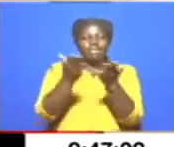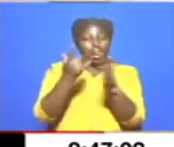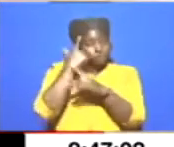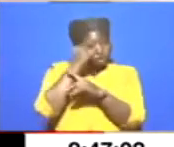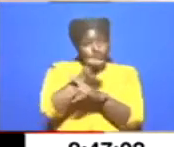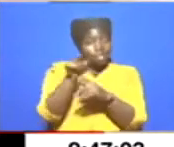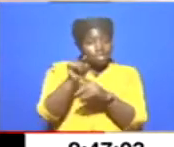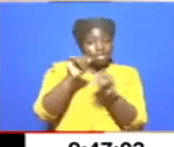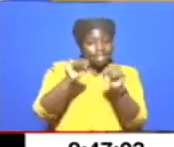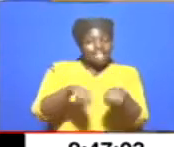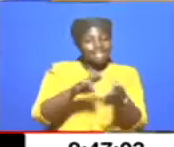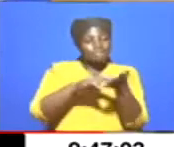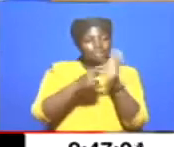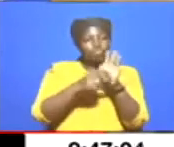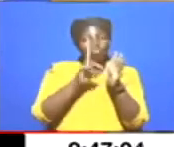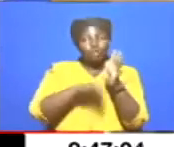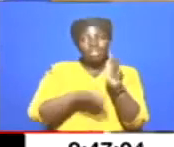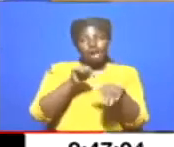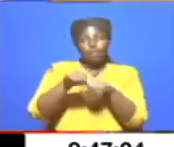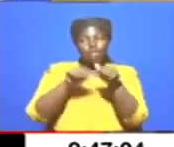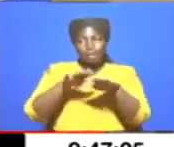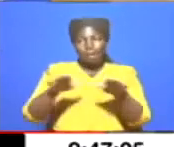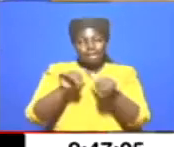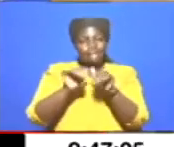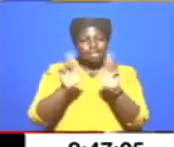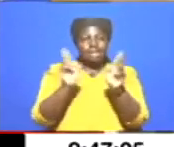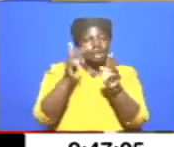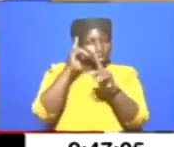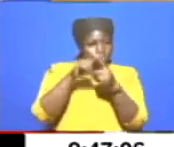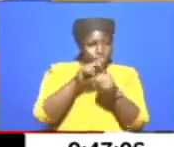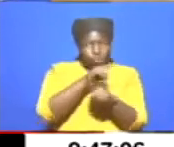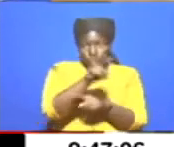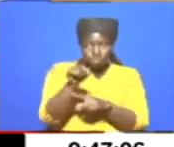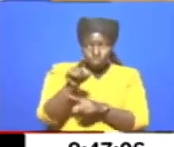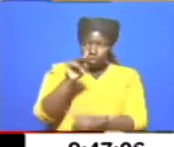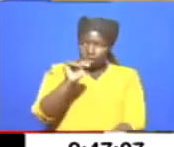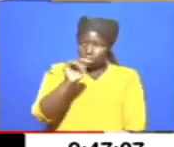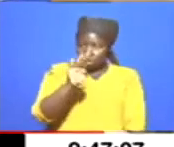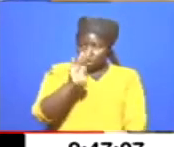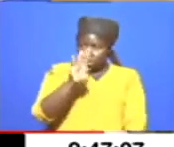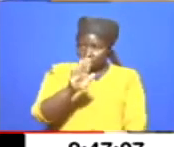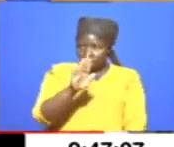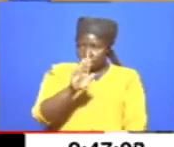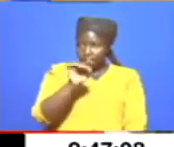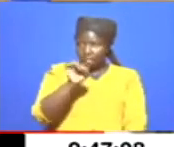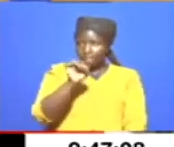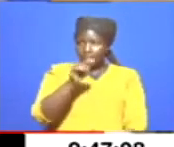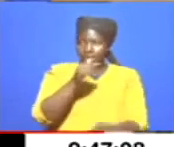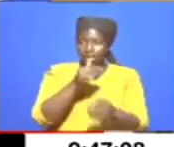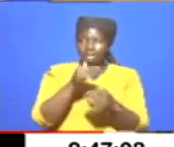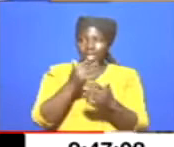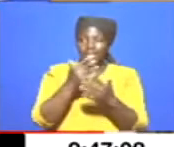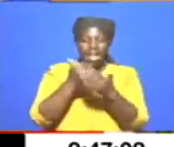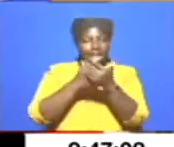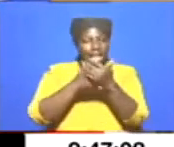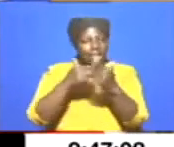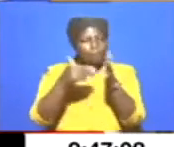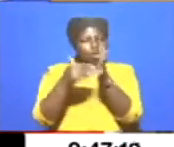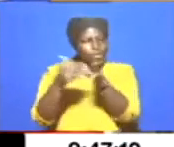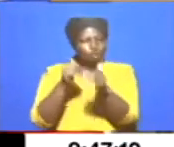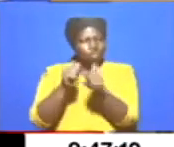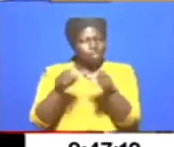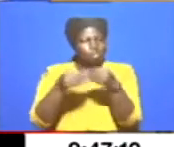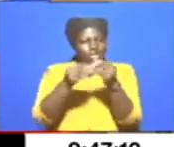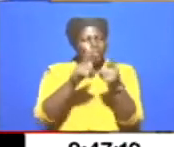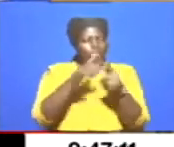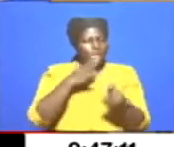the market available to you? To prevalent of NTBs, these measures we impose on our goods. So our